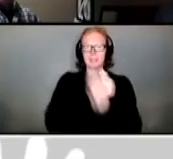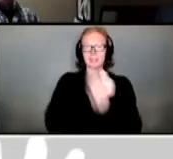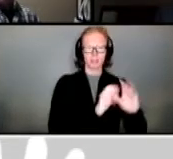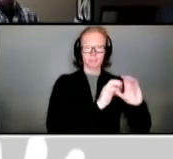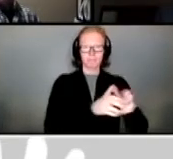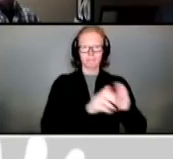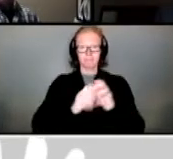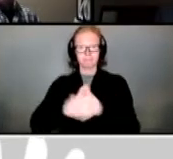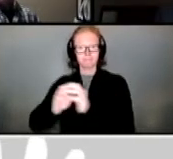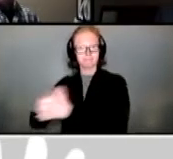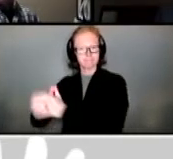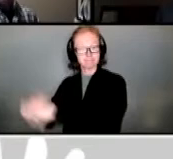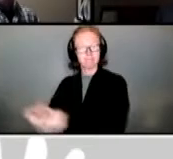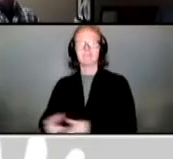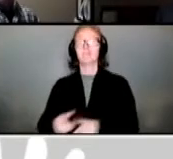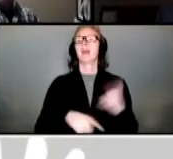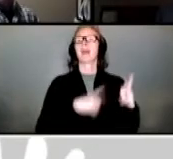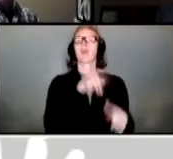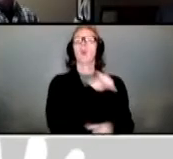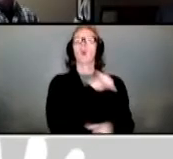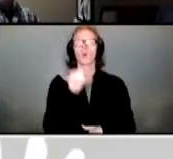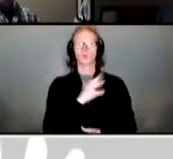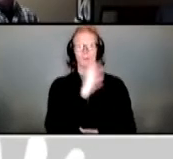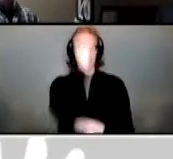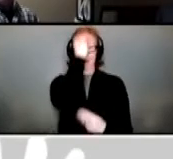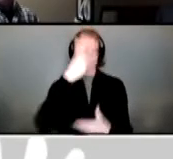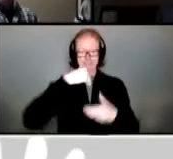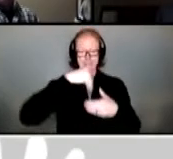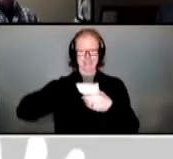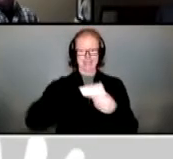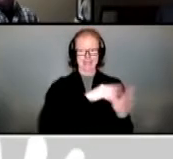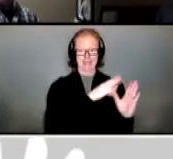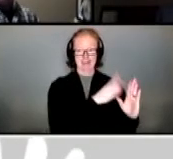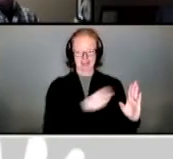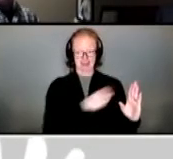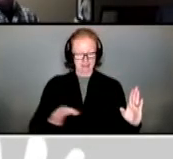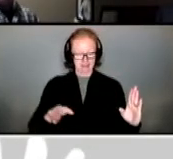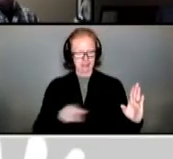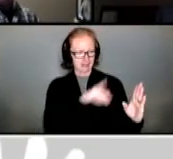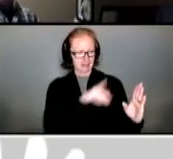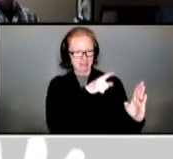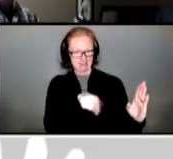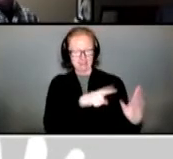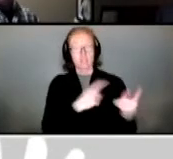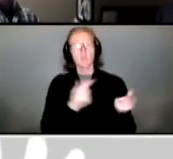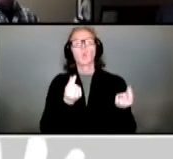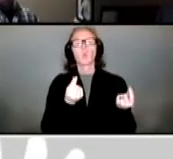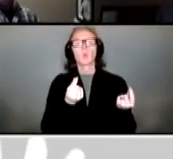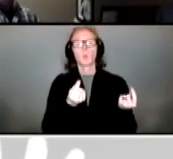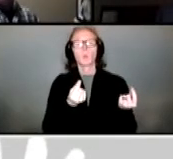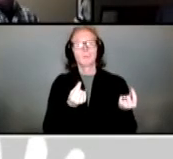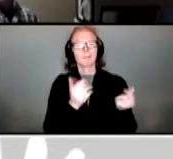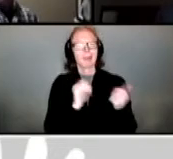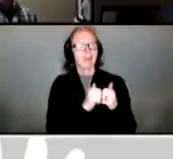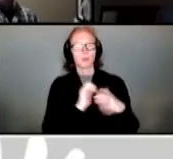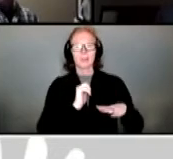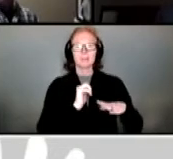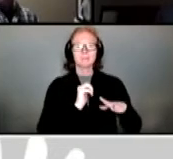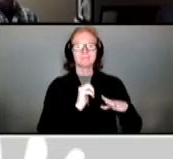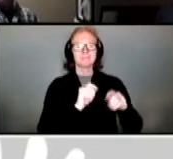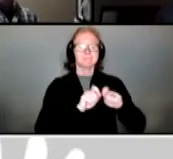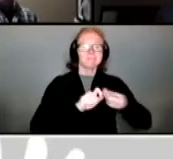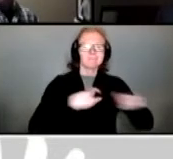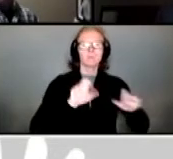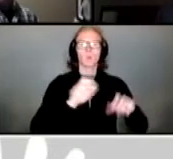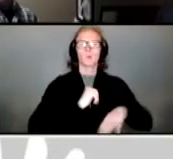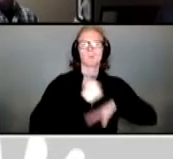as well as look at the kind of data that was collected and what we might want to do with that. So that was kind of our